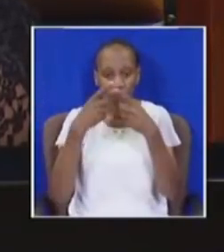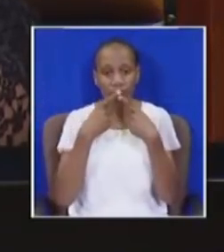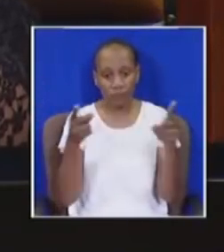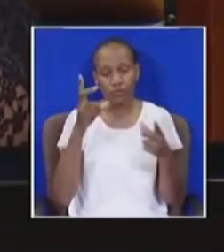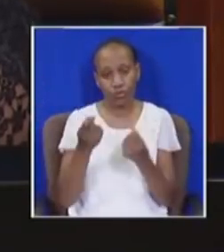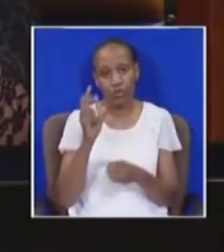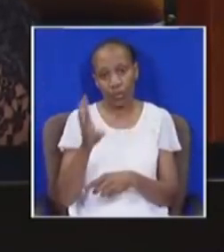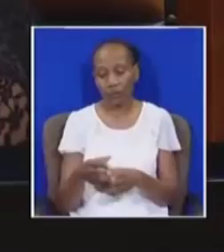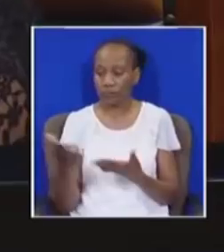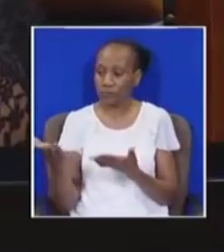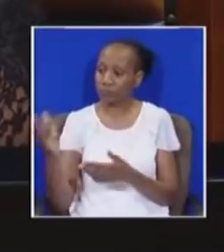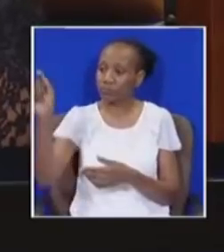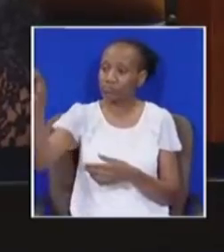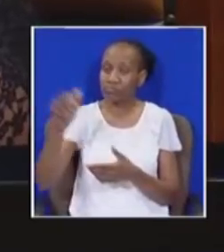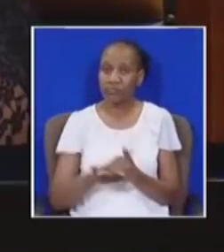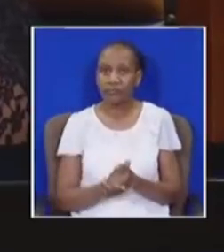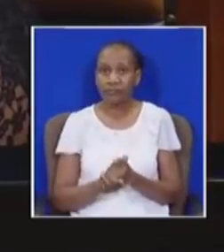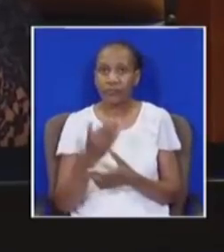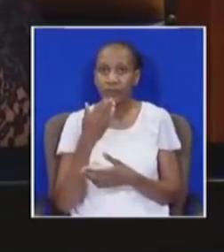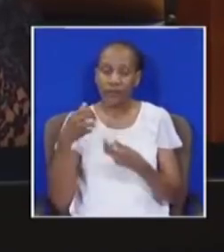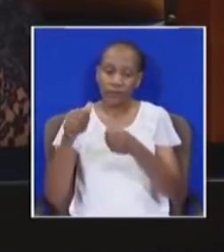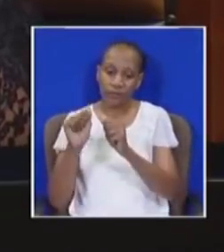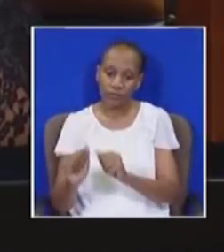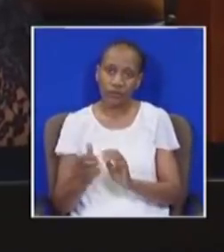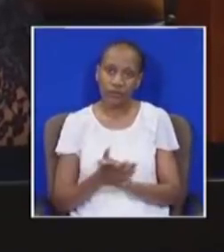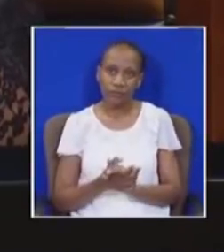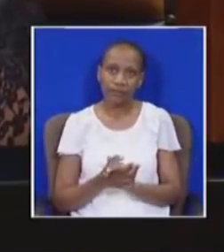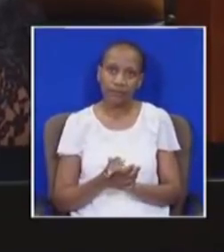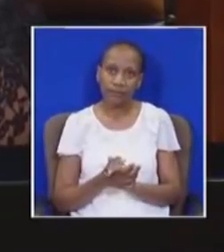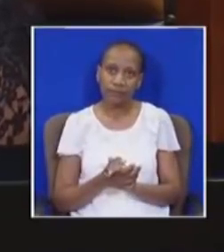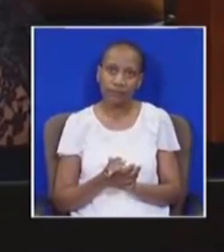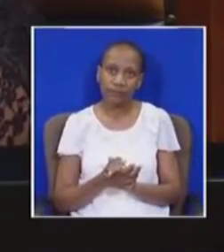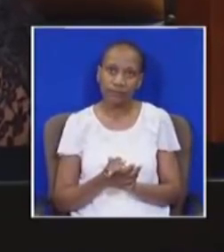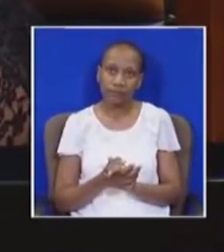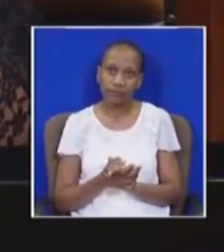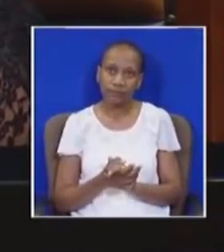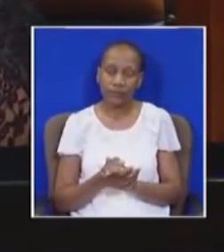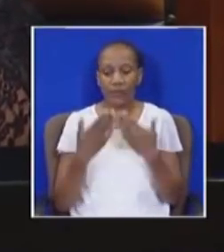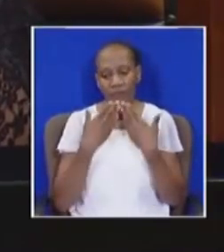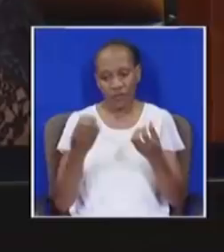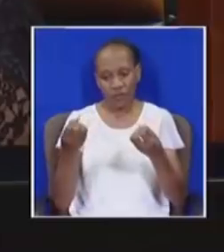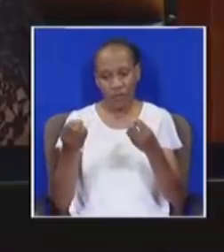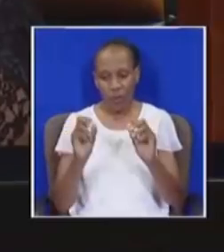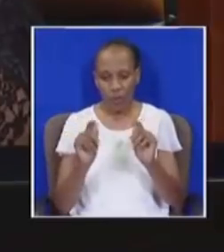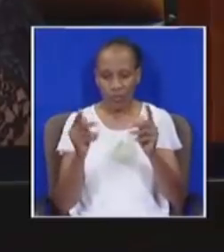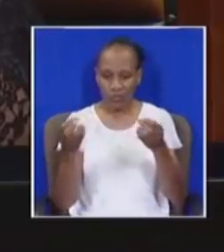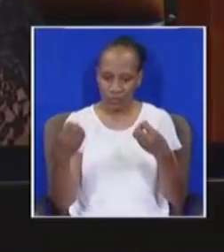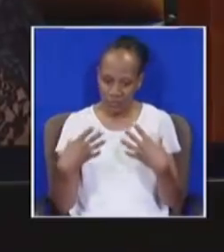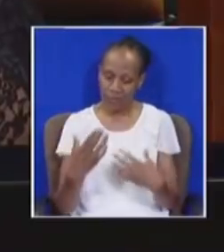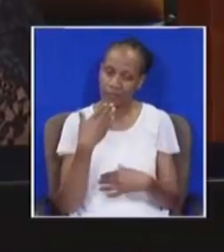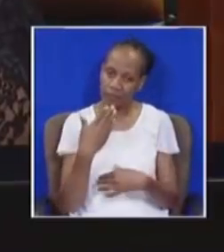Honorable member. Thank you, Chair. We really appreciate you giving us the opportunity to talk to this